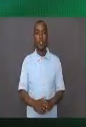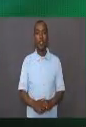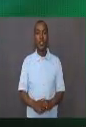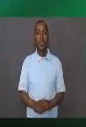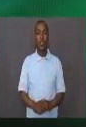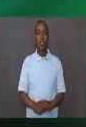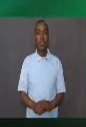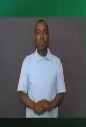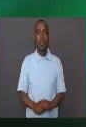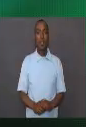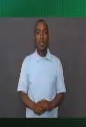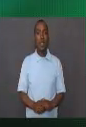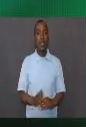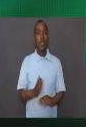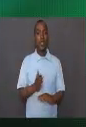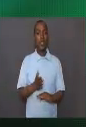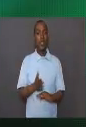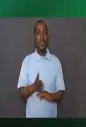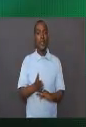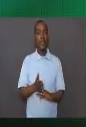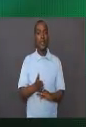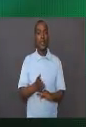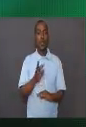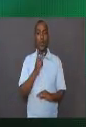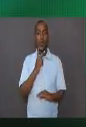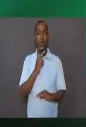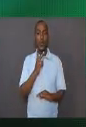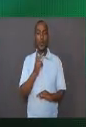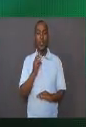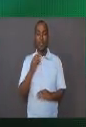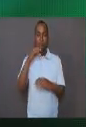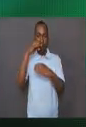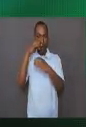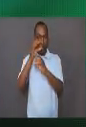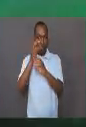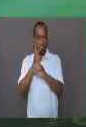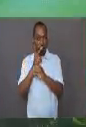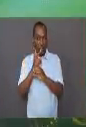It is now ready to be viewed under a microscope.